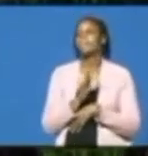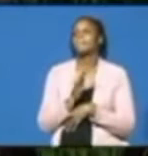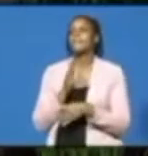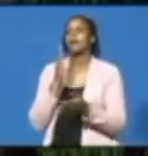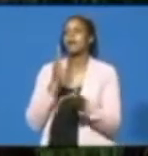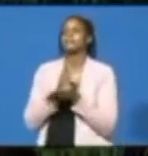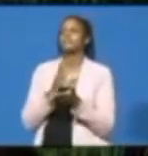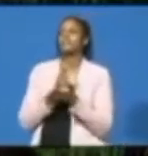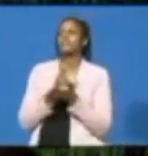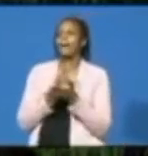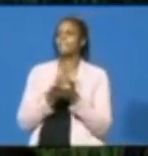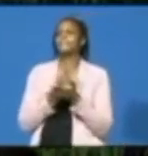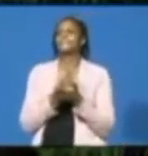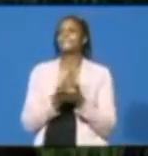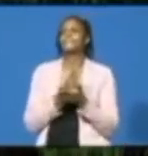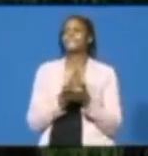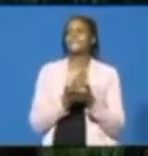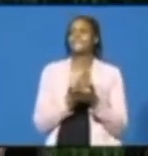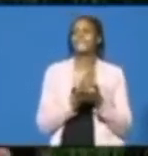presenting